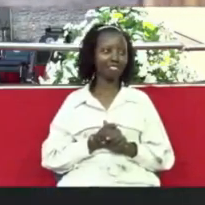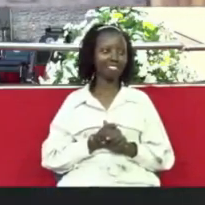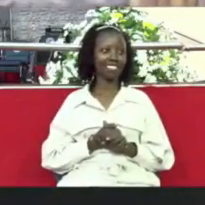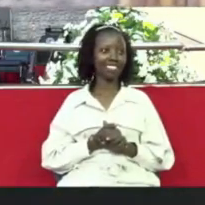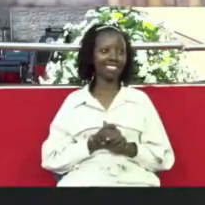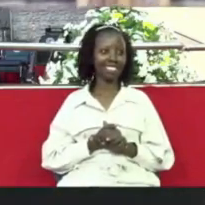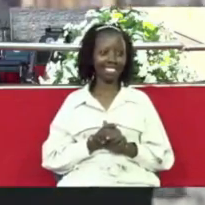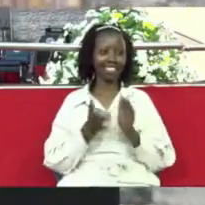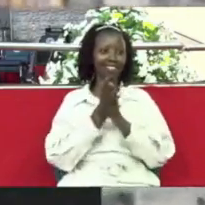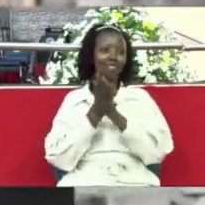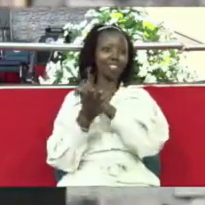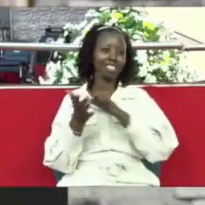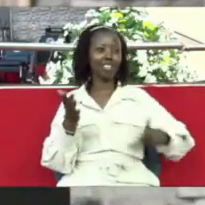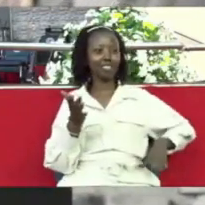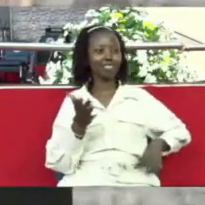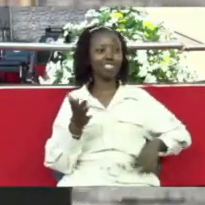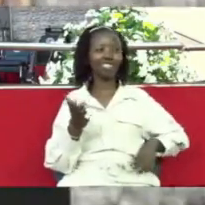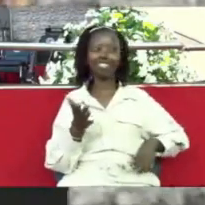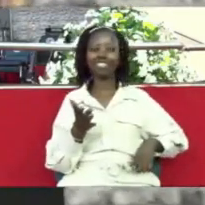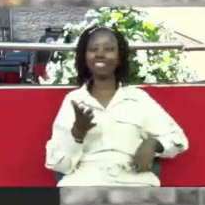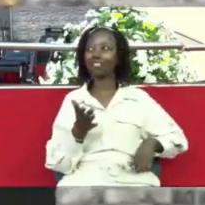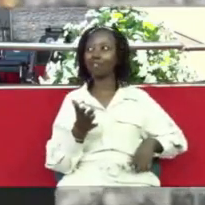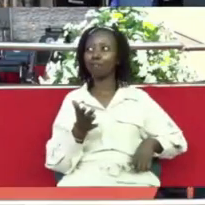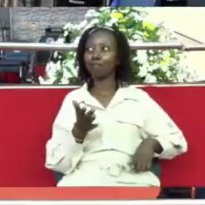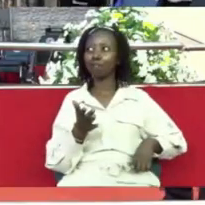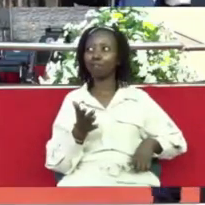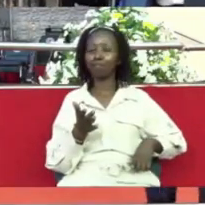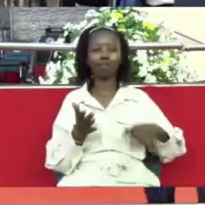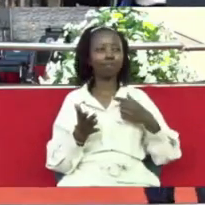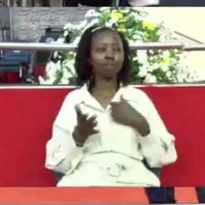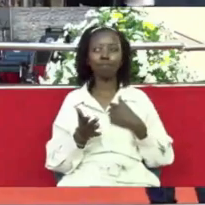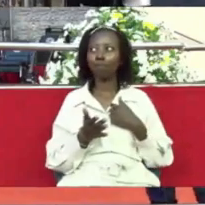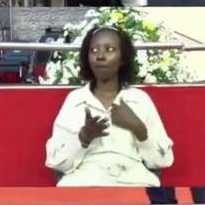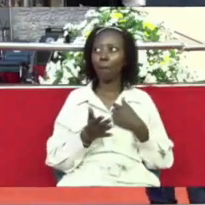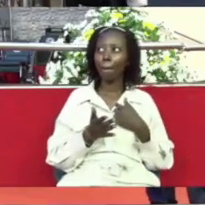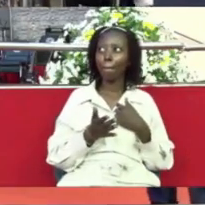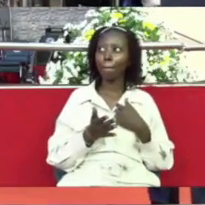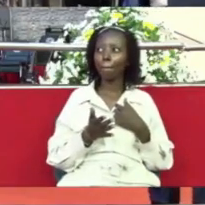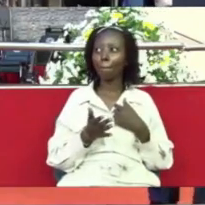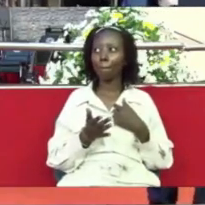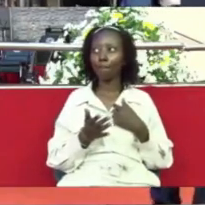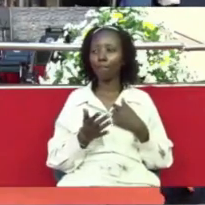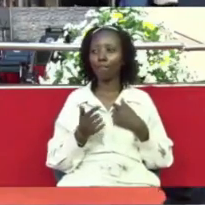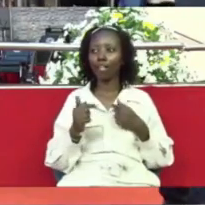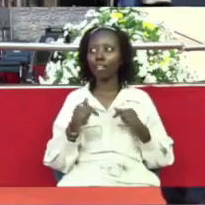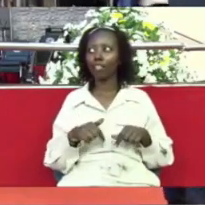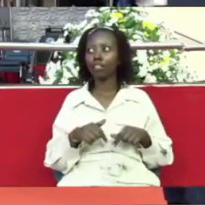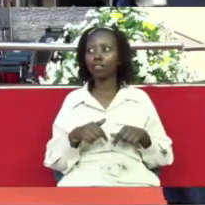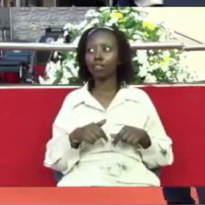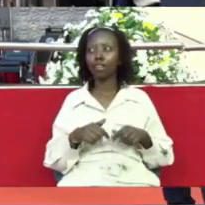Praise the Lord. Bwana asifiwe. I think I would just rather listen to Rhonda speak. Ninafurahia